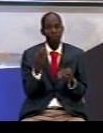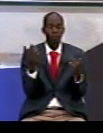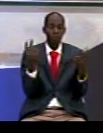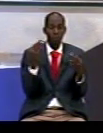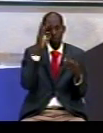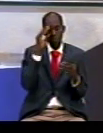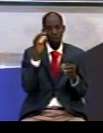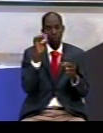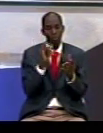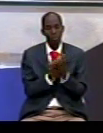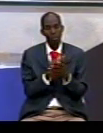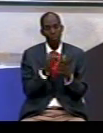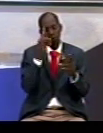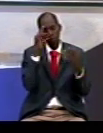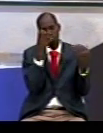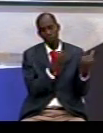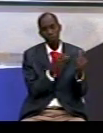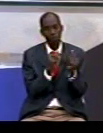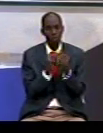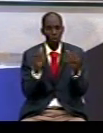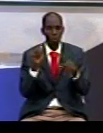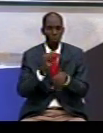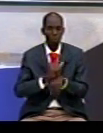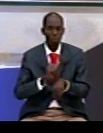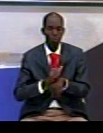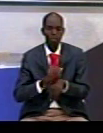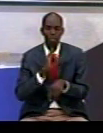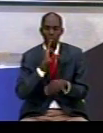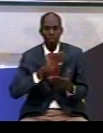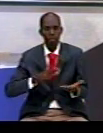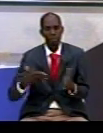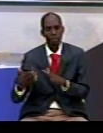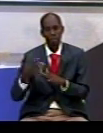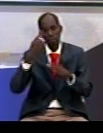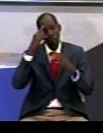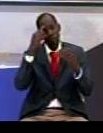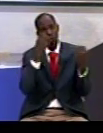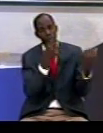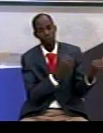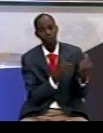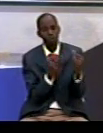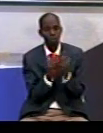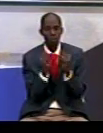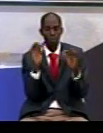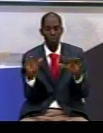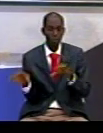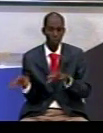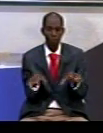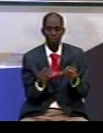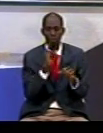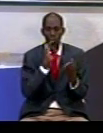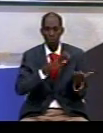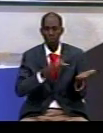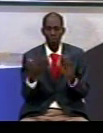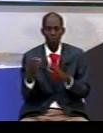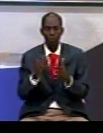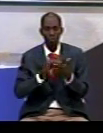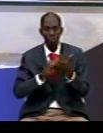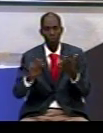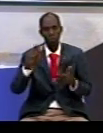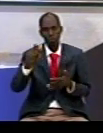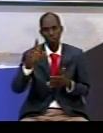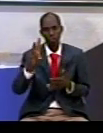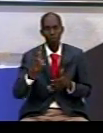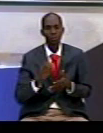is dead? Faith without action, faith without works is dead. Verse